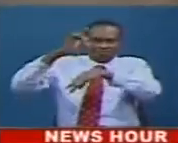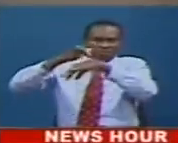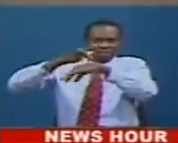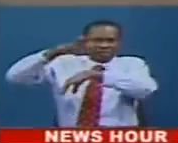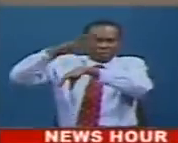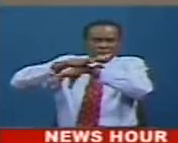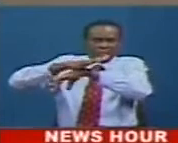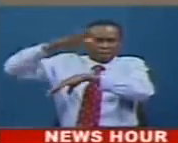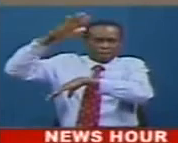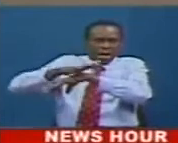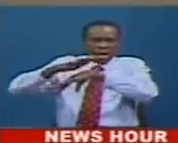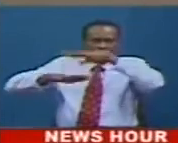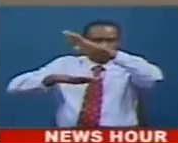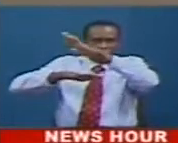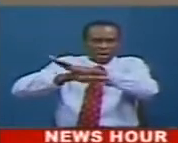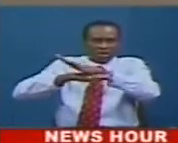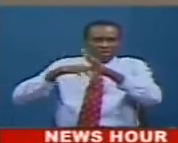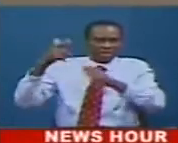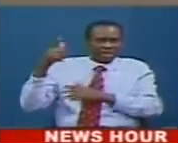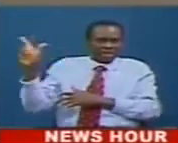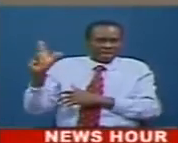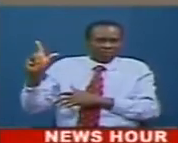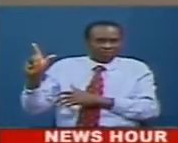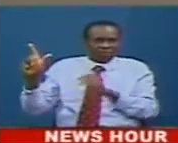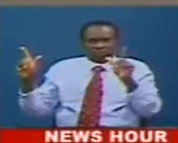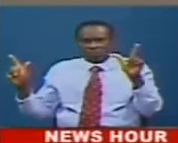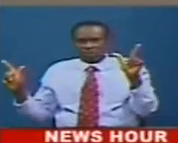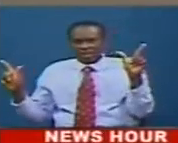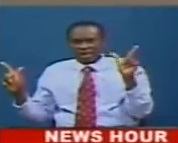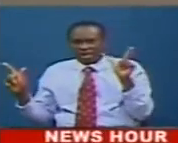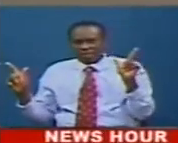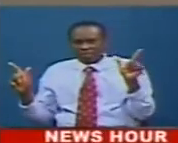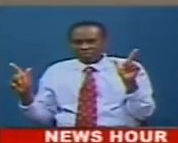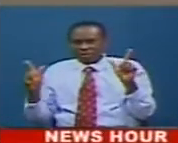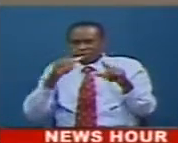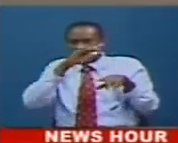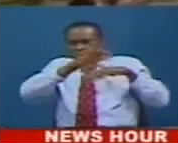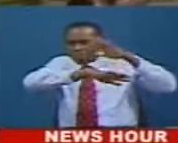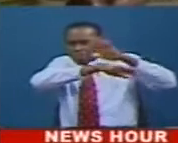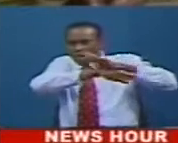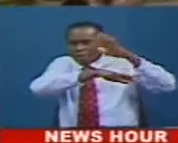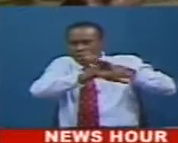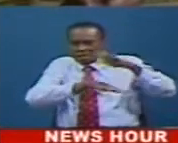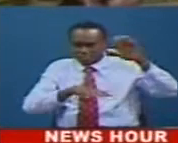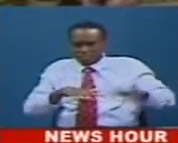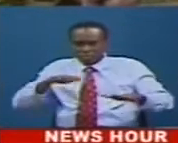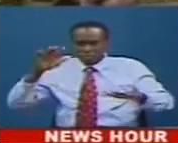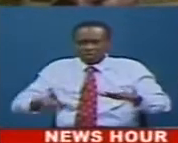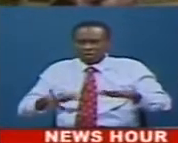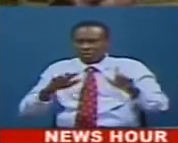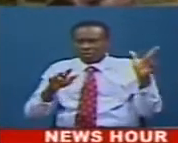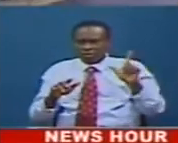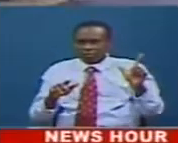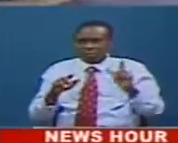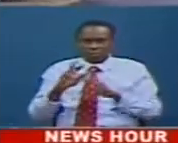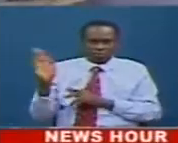foot while doing a jungle match. It is believed to have originated from Katanga Hall of the Kwame Nkrumah University of Science and